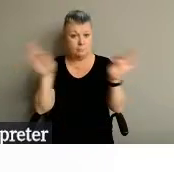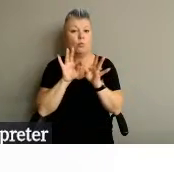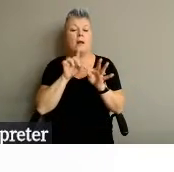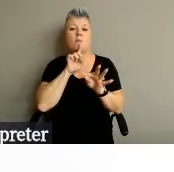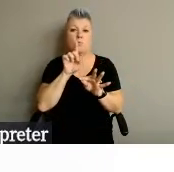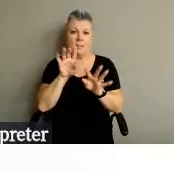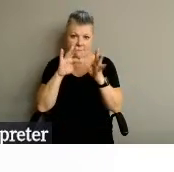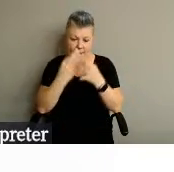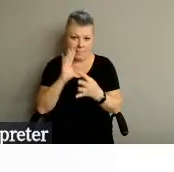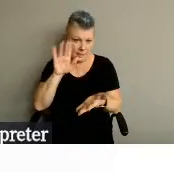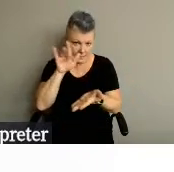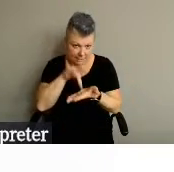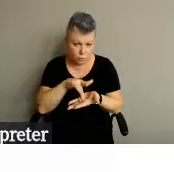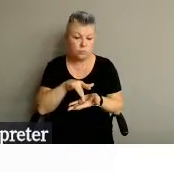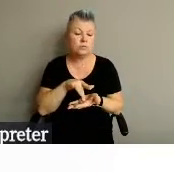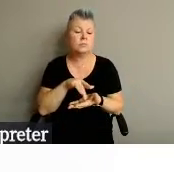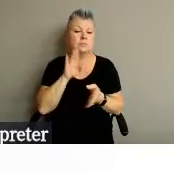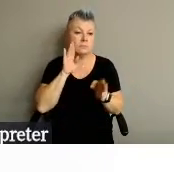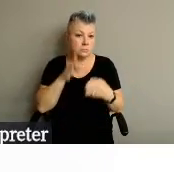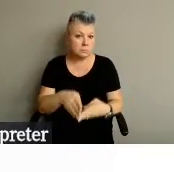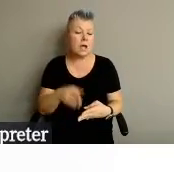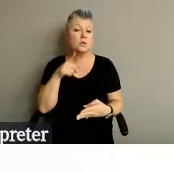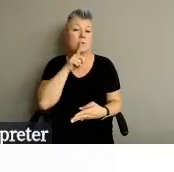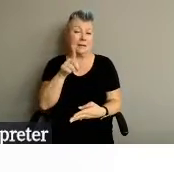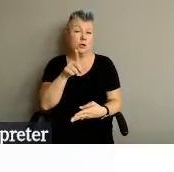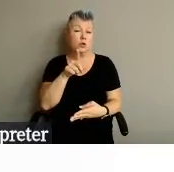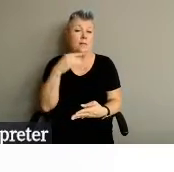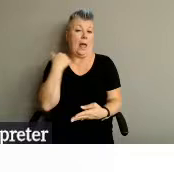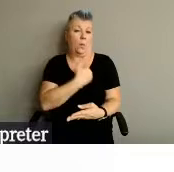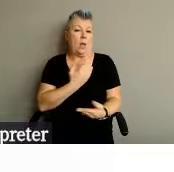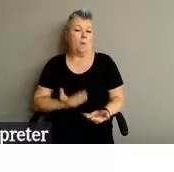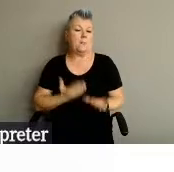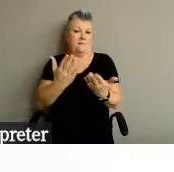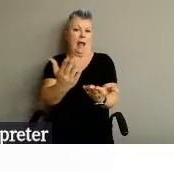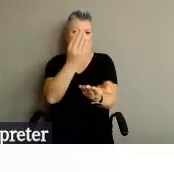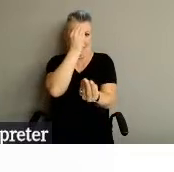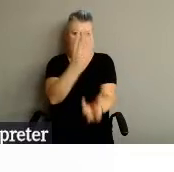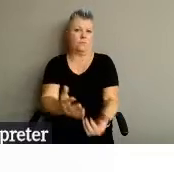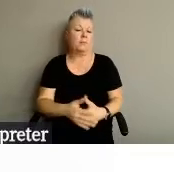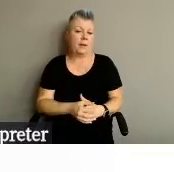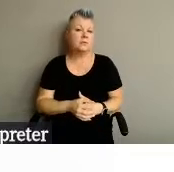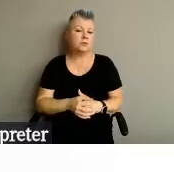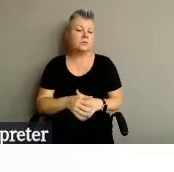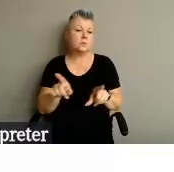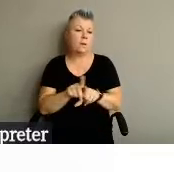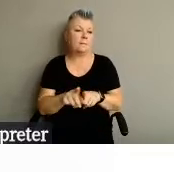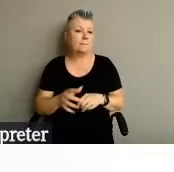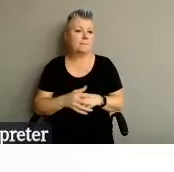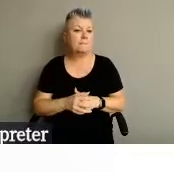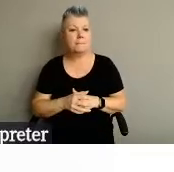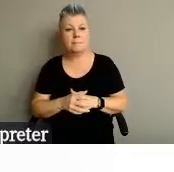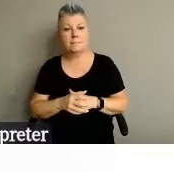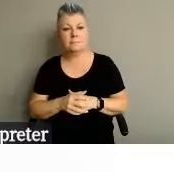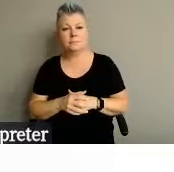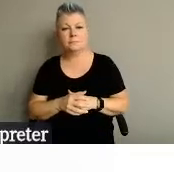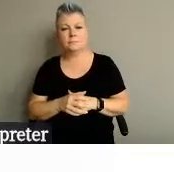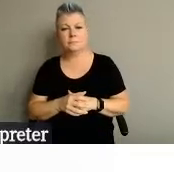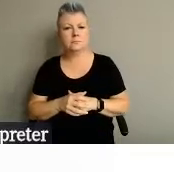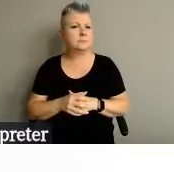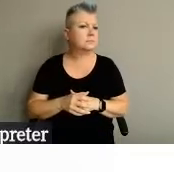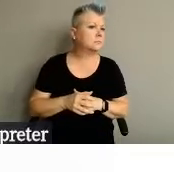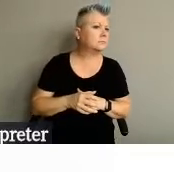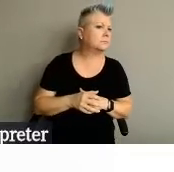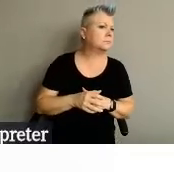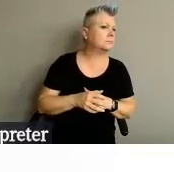have our part of the pie in providing that for families. What does that look like for